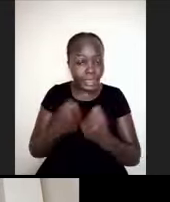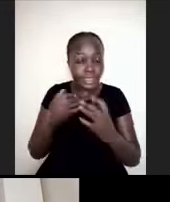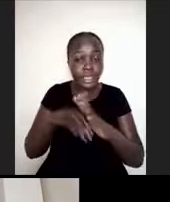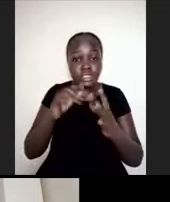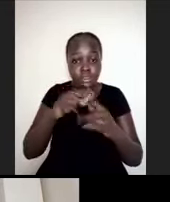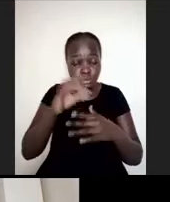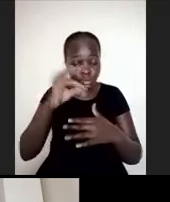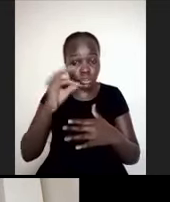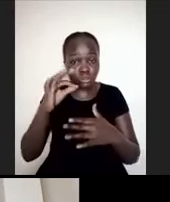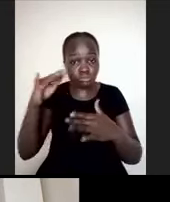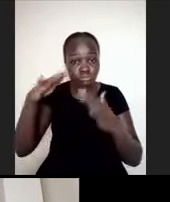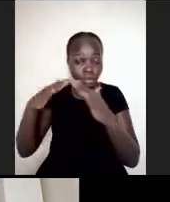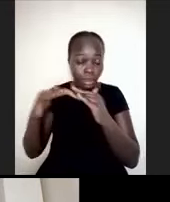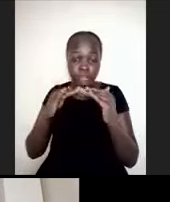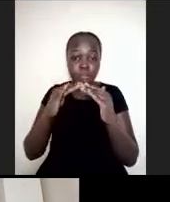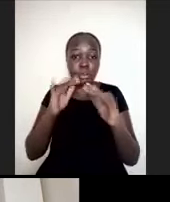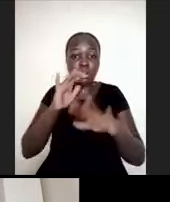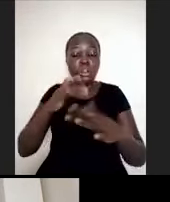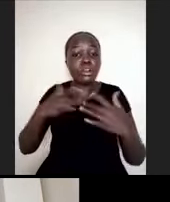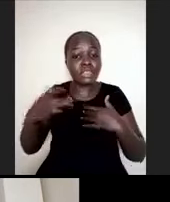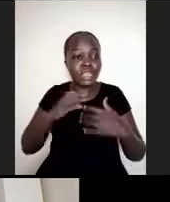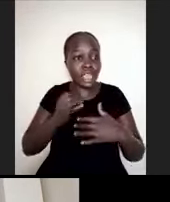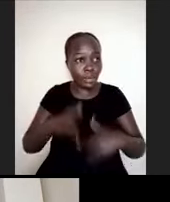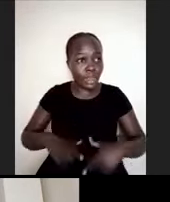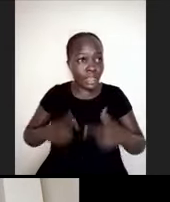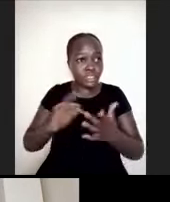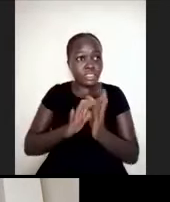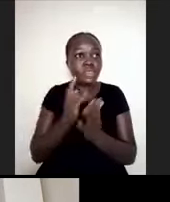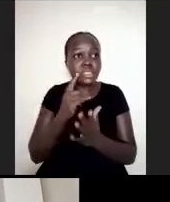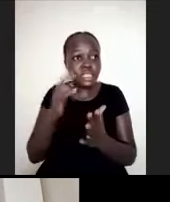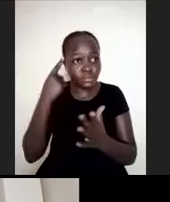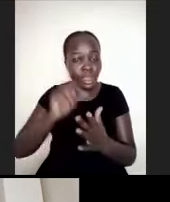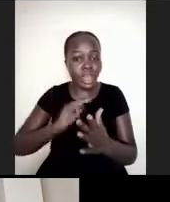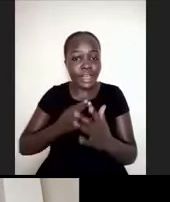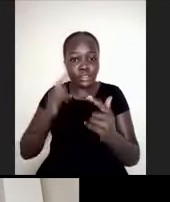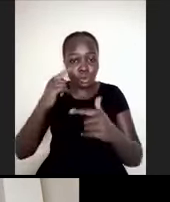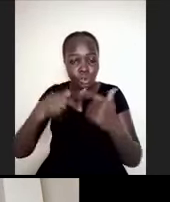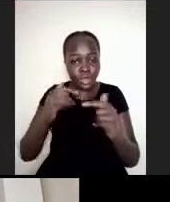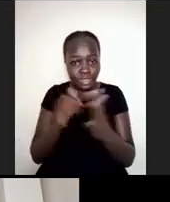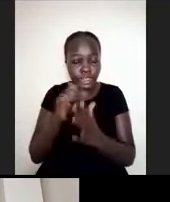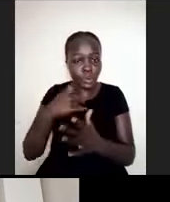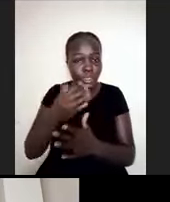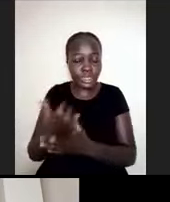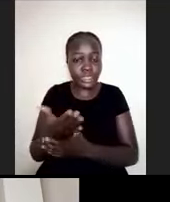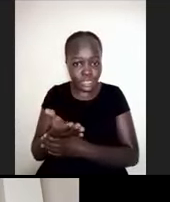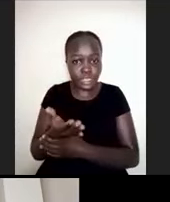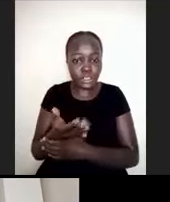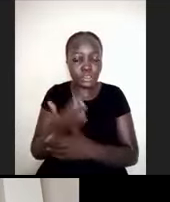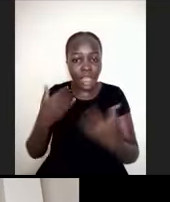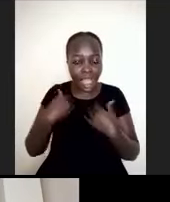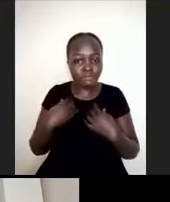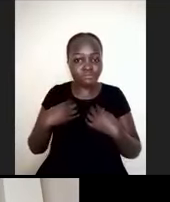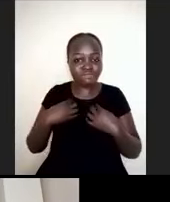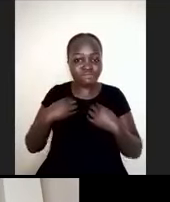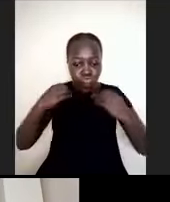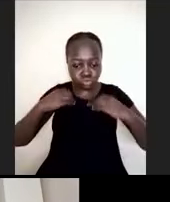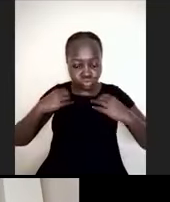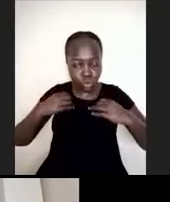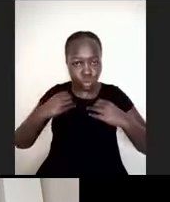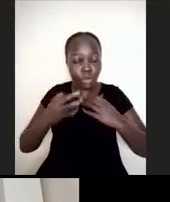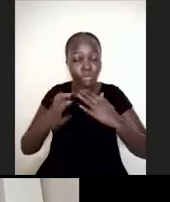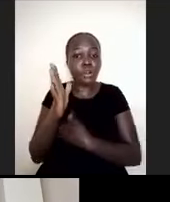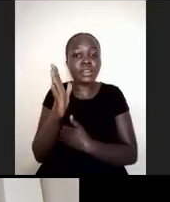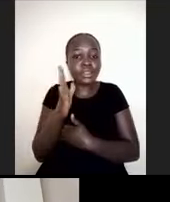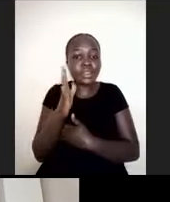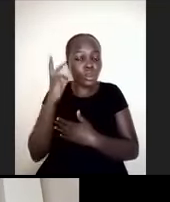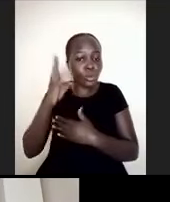our lives. And so the Bible says for us to overcome that, we should put on an armor, the full armor of God. You're going to read